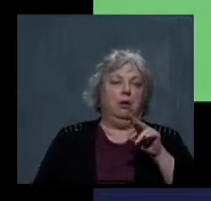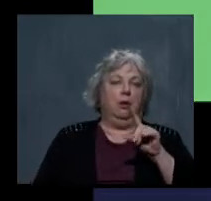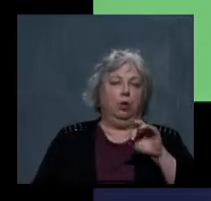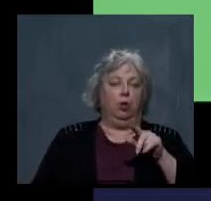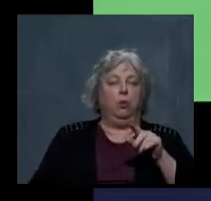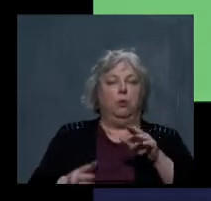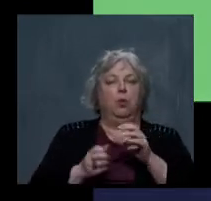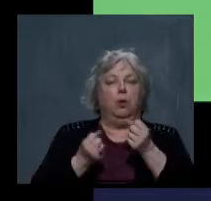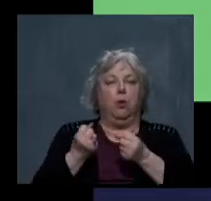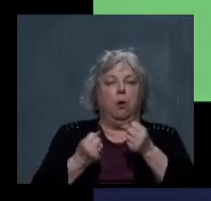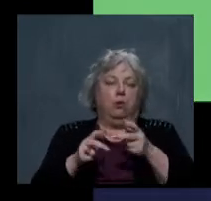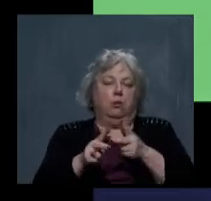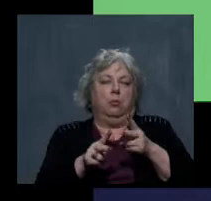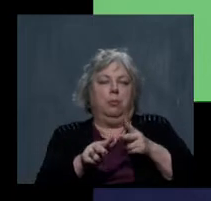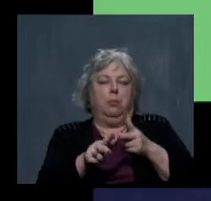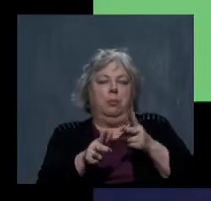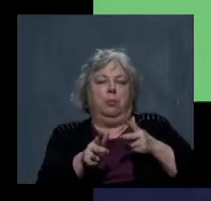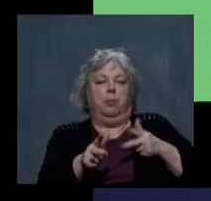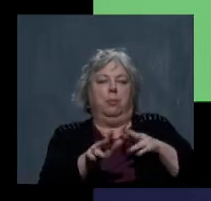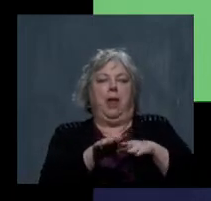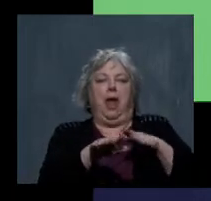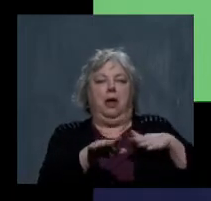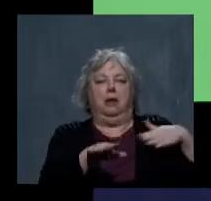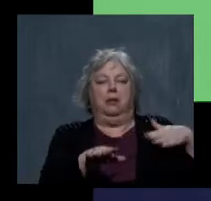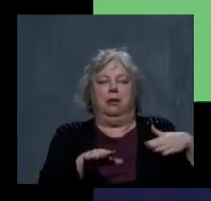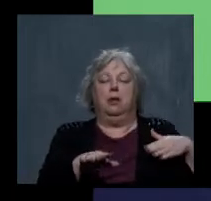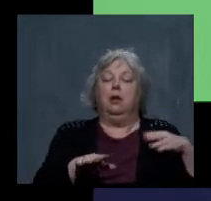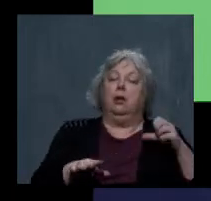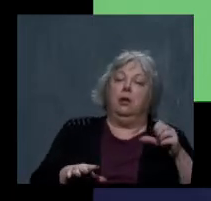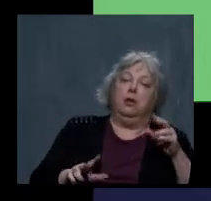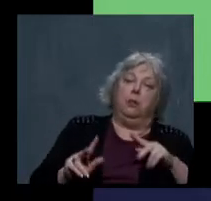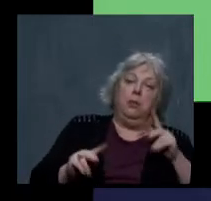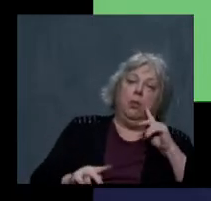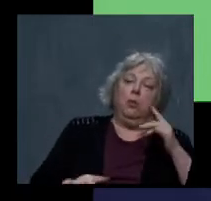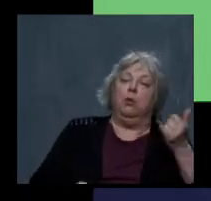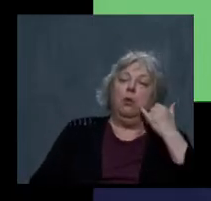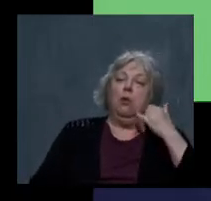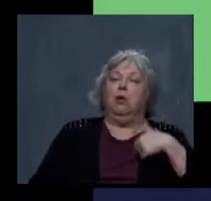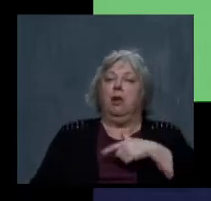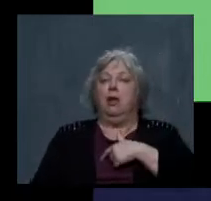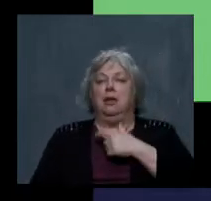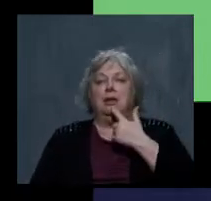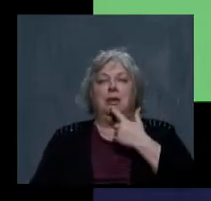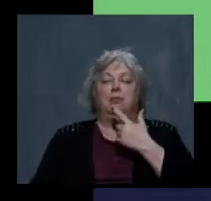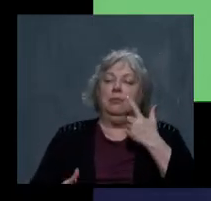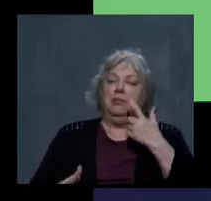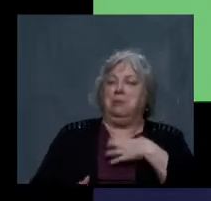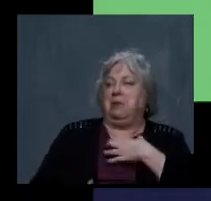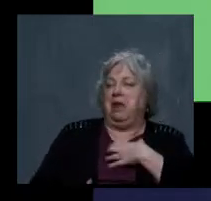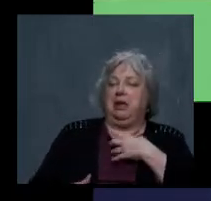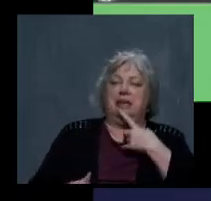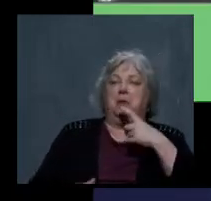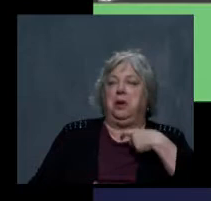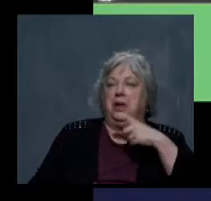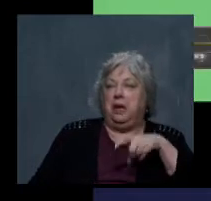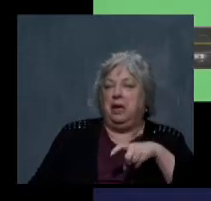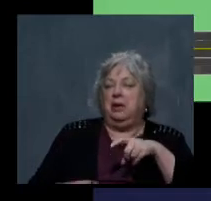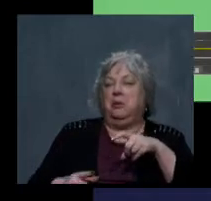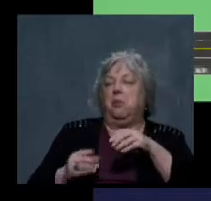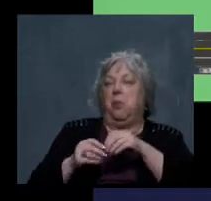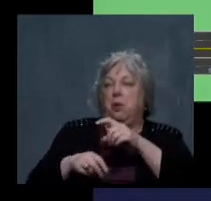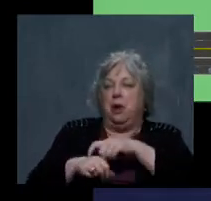And now, obviously, people will call us and complain that, you know, we need more time to get out. So when we do that,